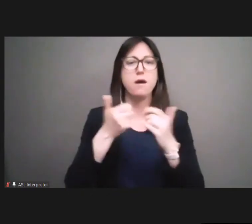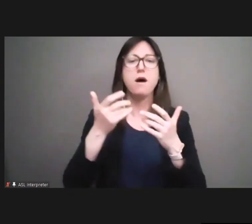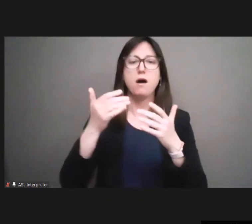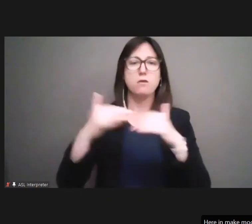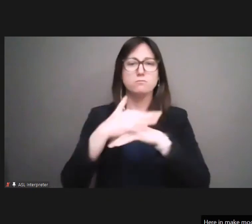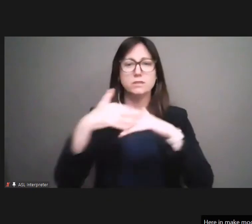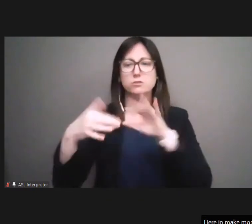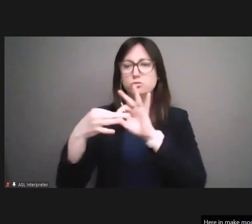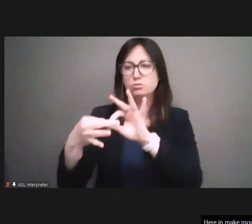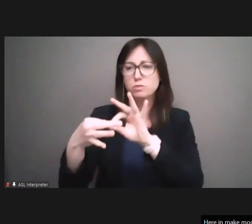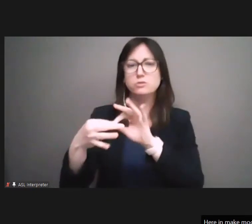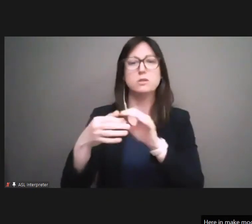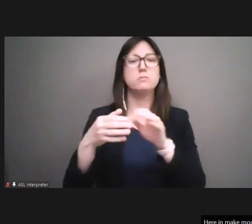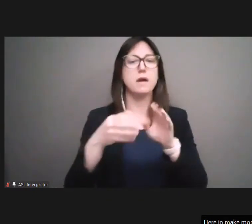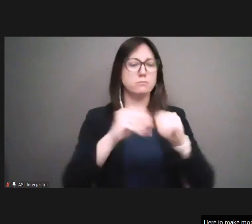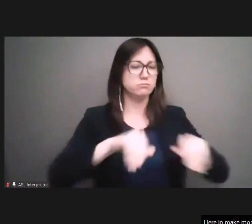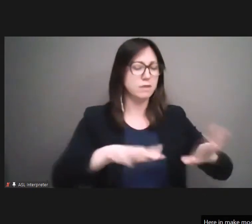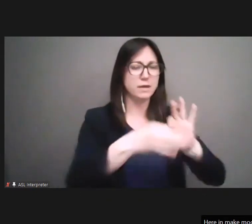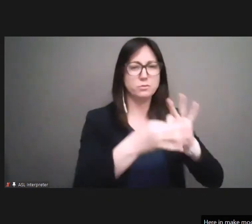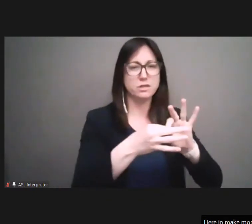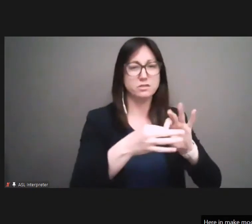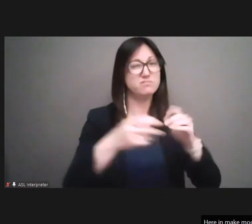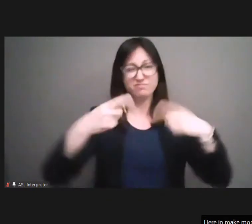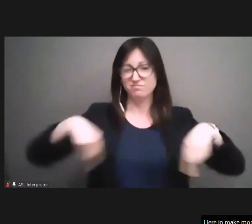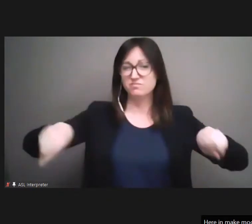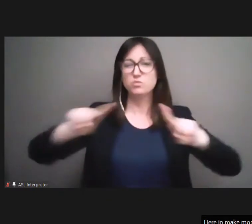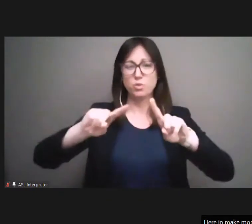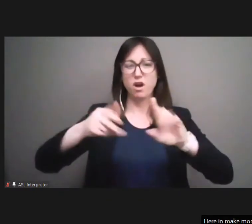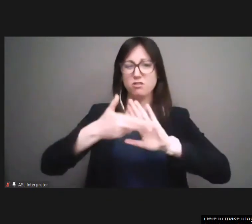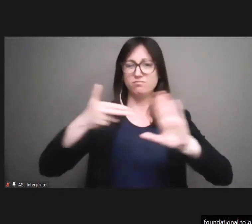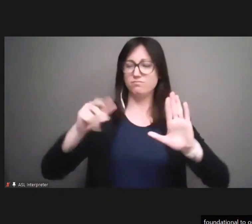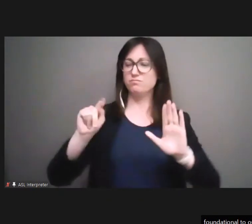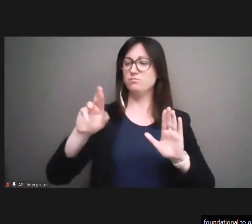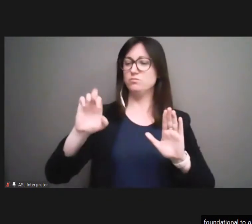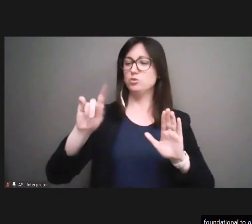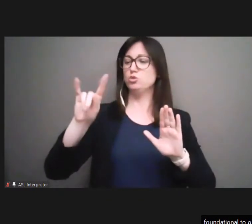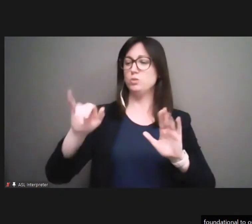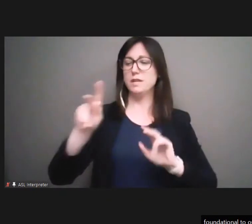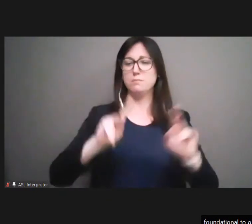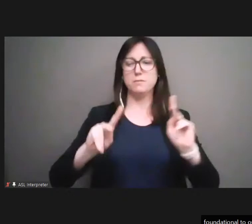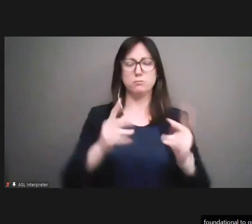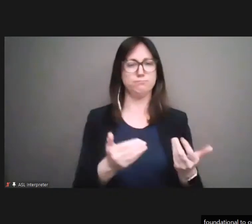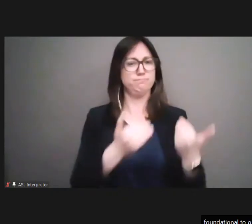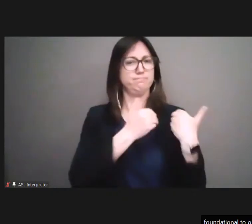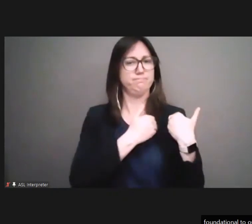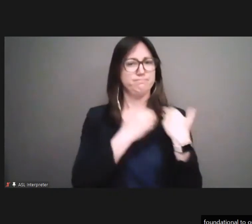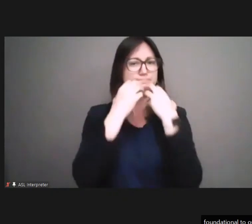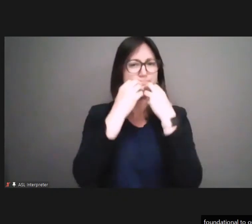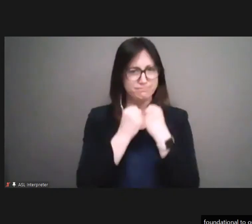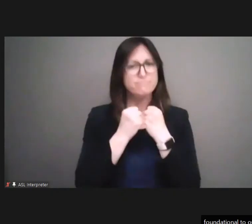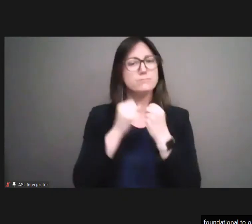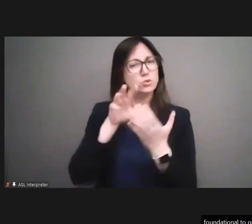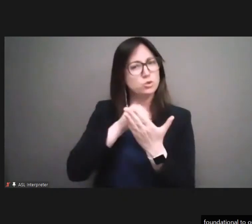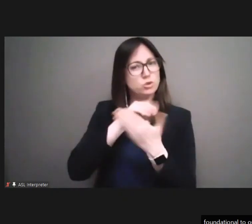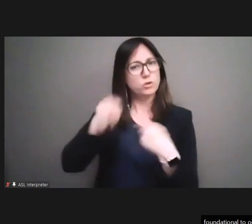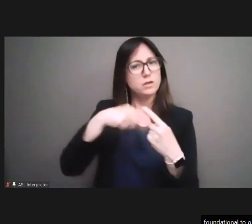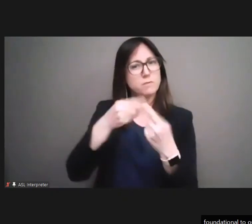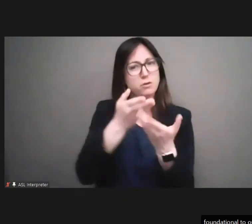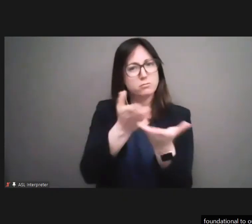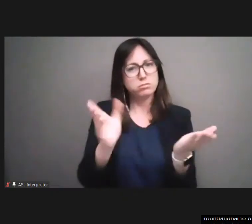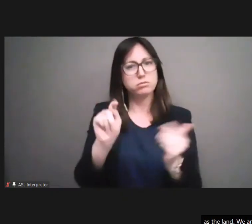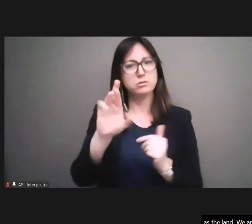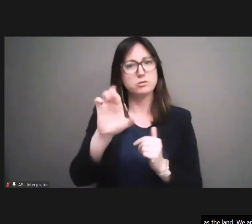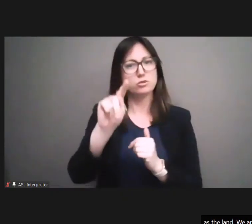as the land. We are all treaty people, and we all have the opportunity and responsibility to learn about treaty. With